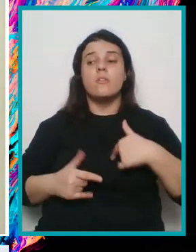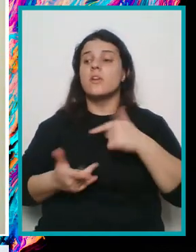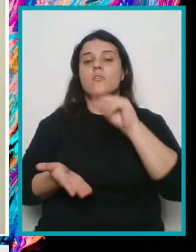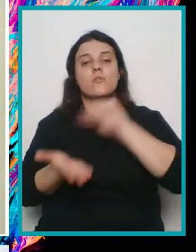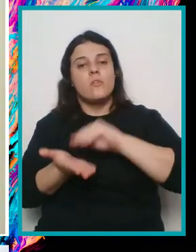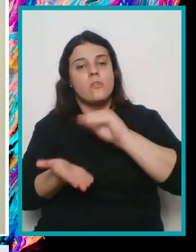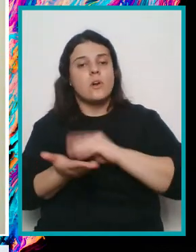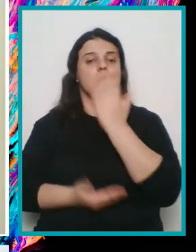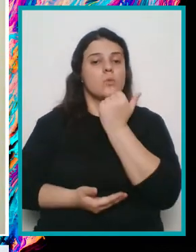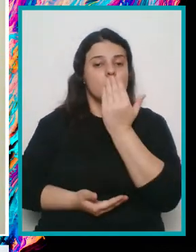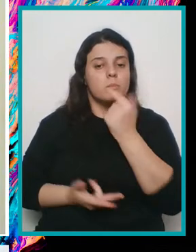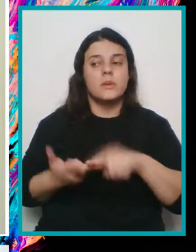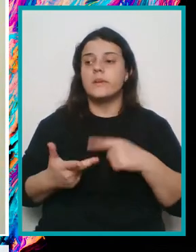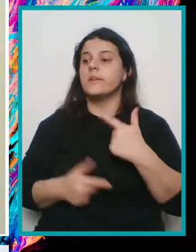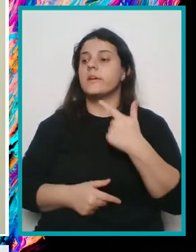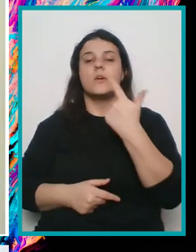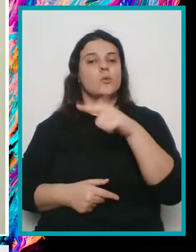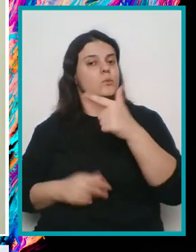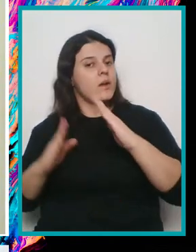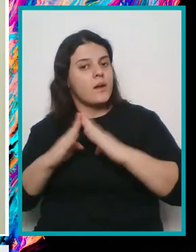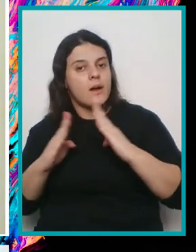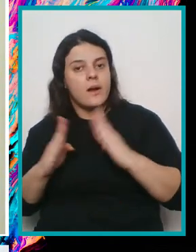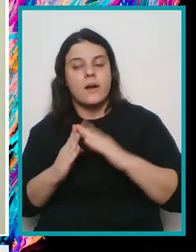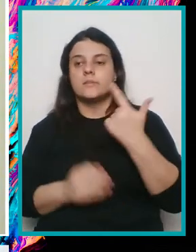Who is going to fight for these communities?